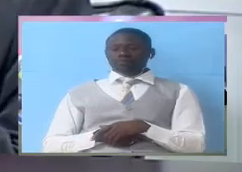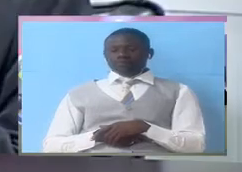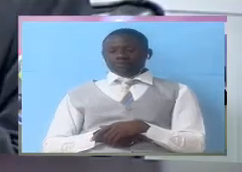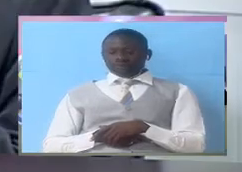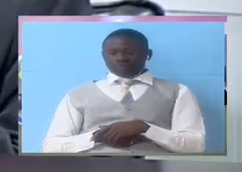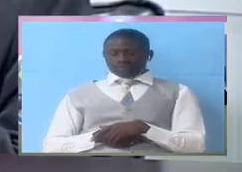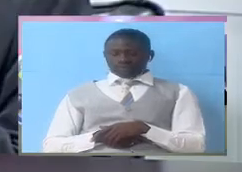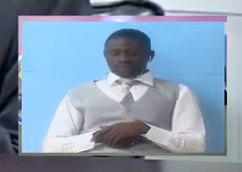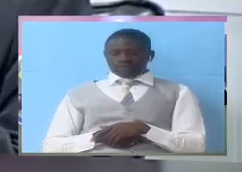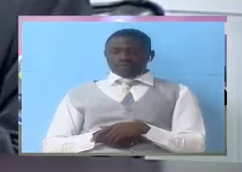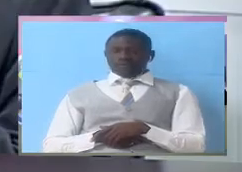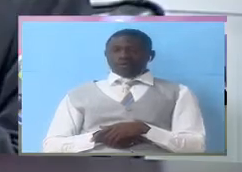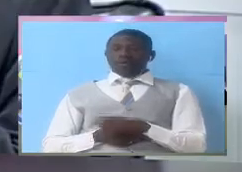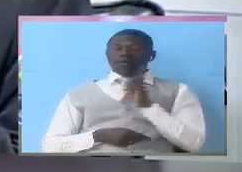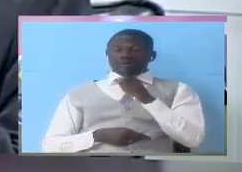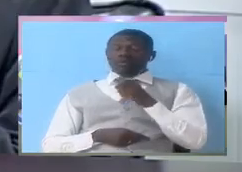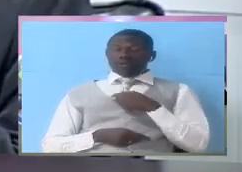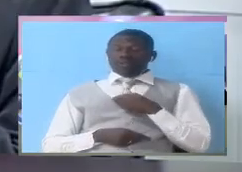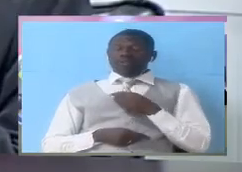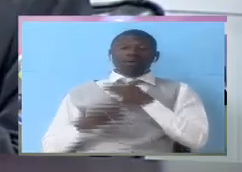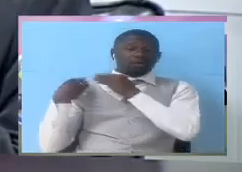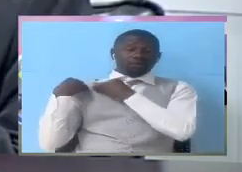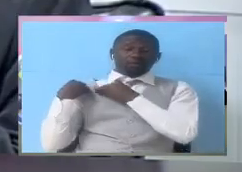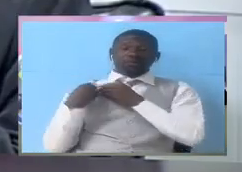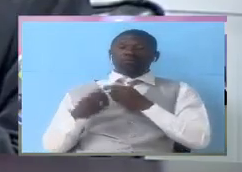But it behoves us to correct the record.